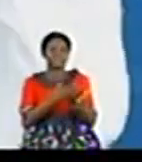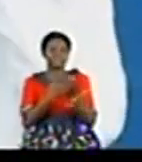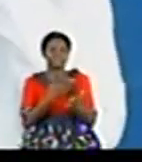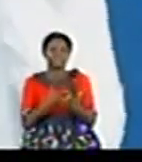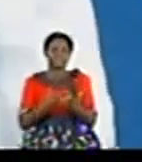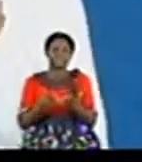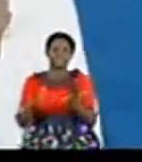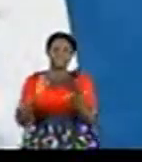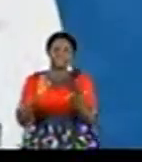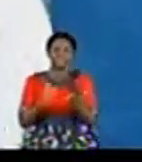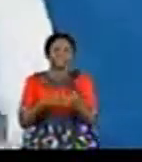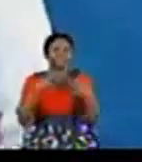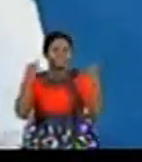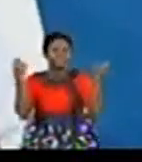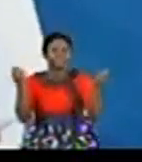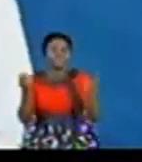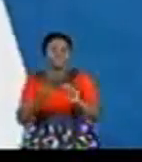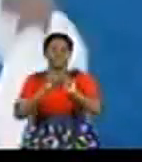Hallelujah